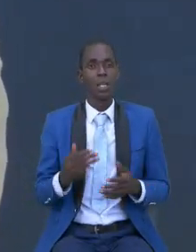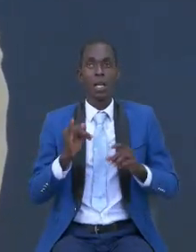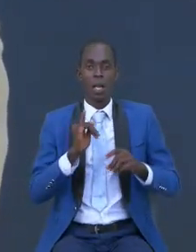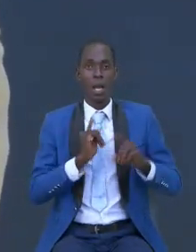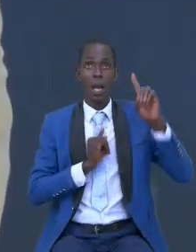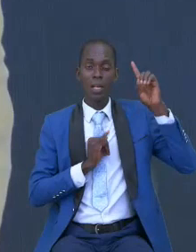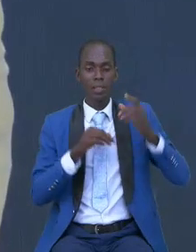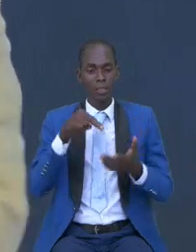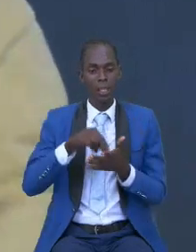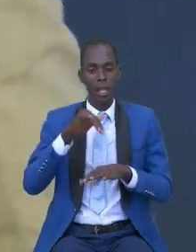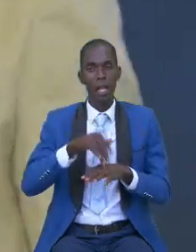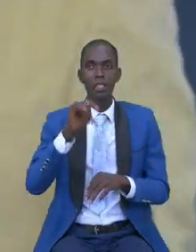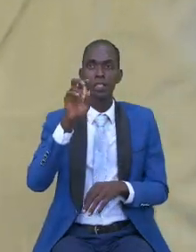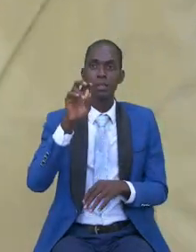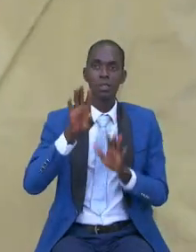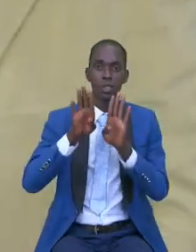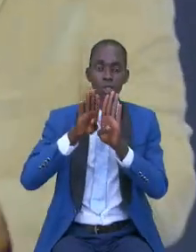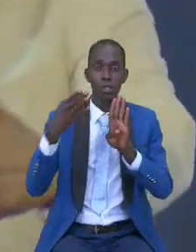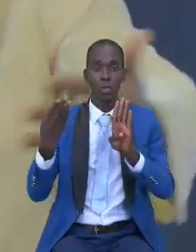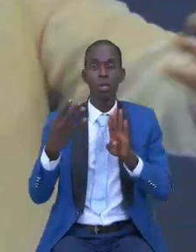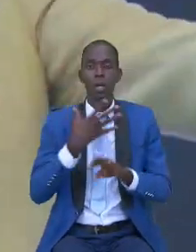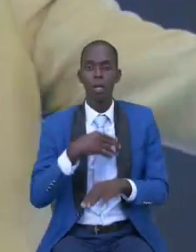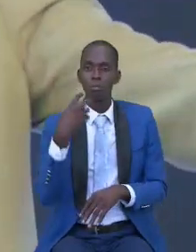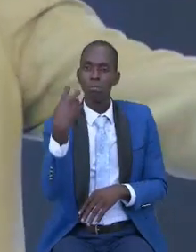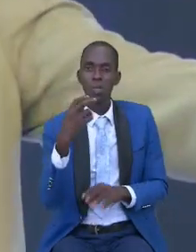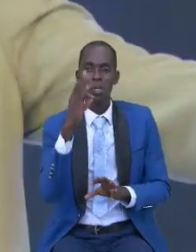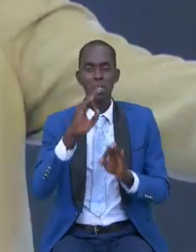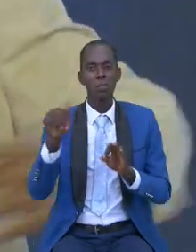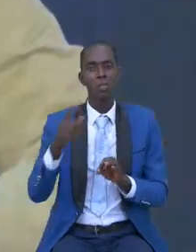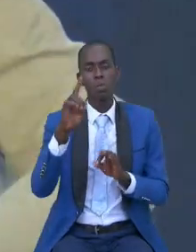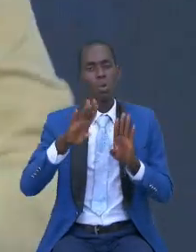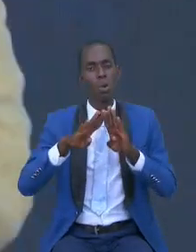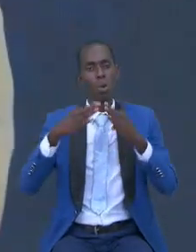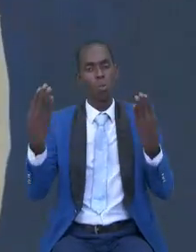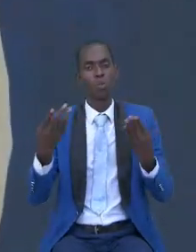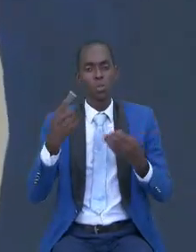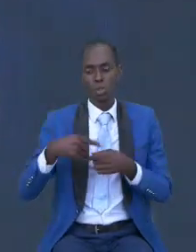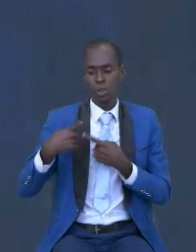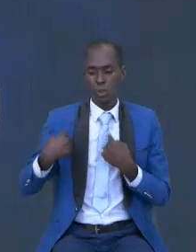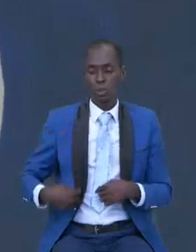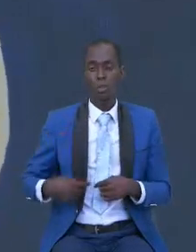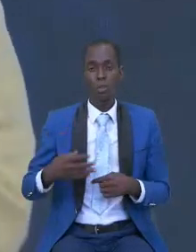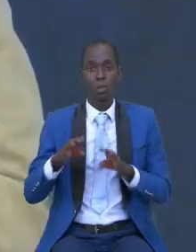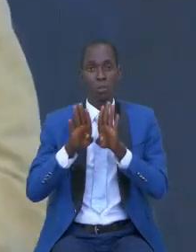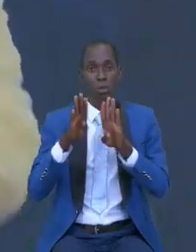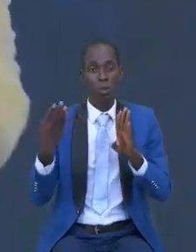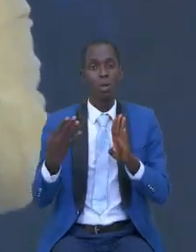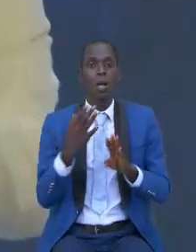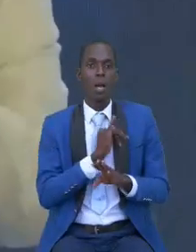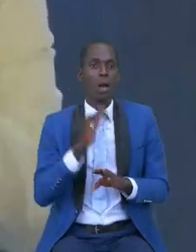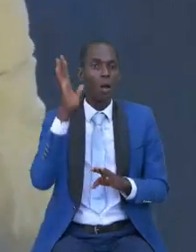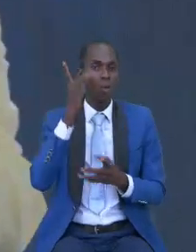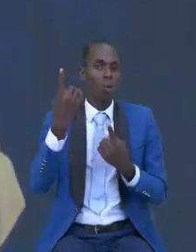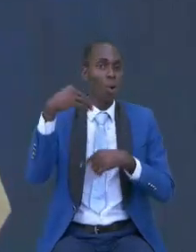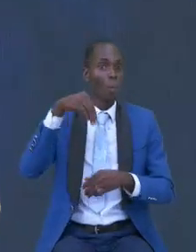door and I knock. If anyone opens the door of his heart, I will come in. When